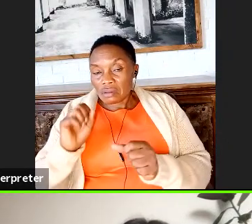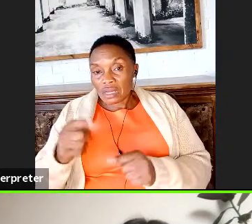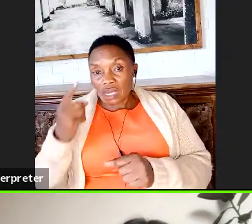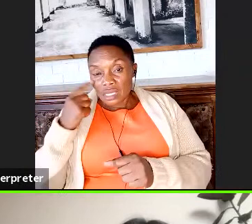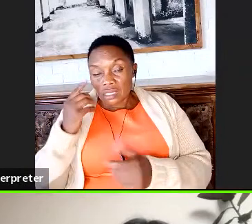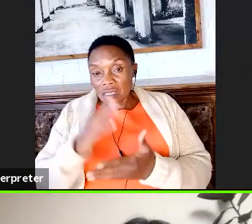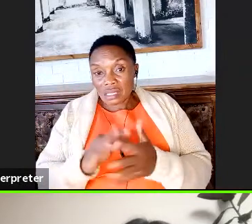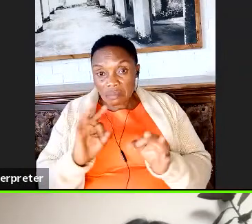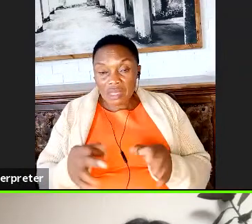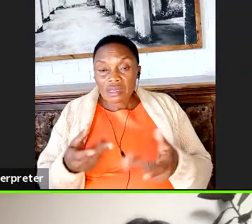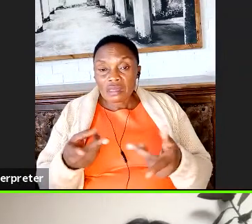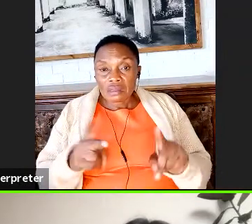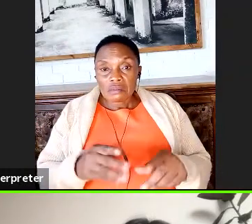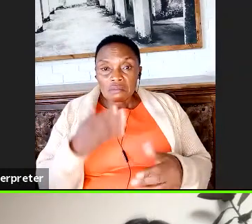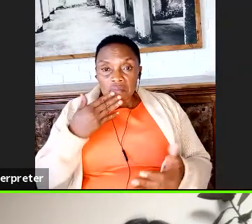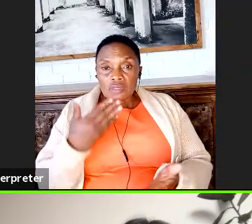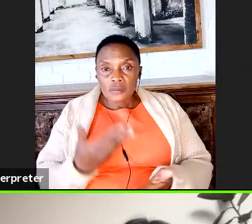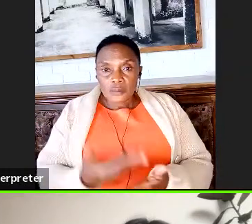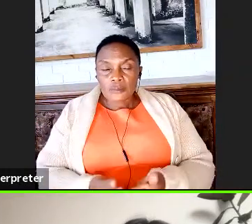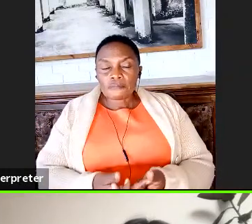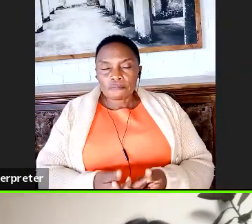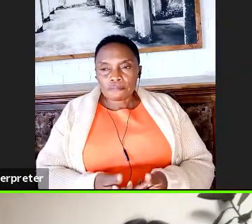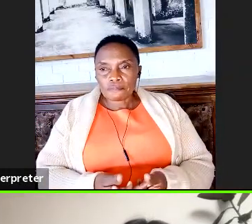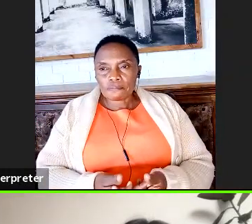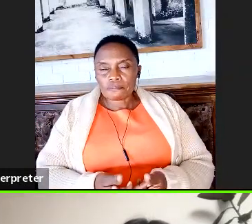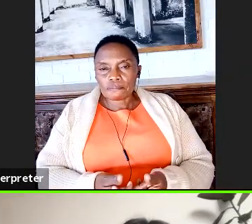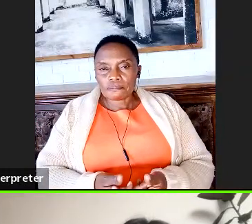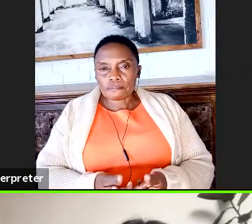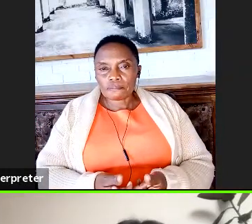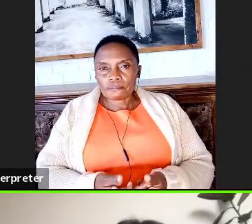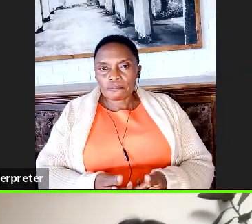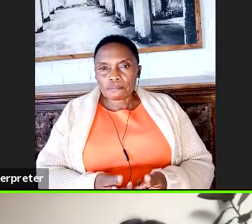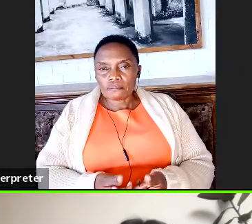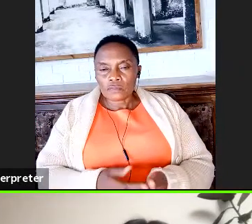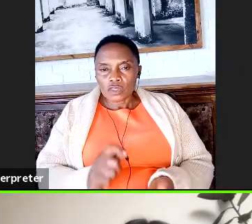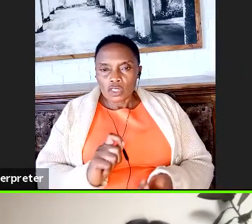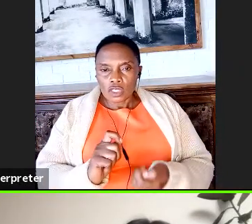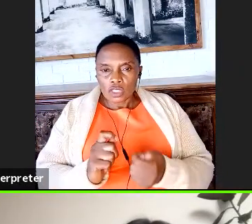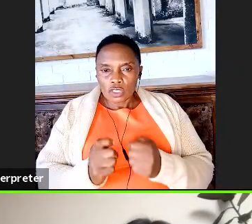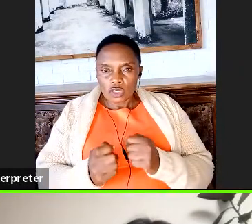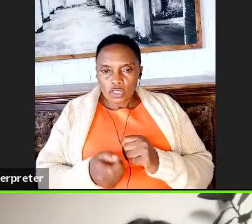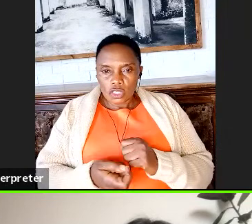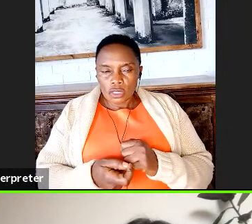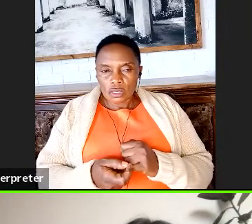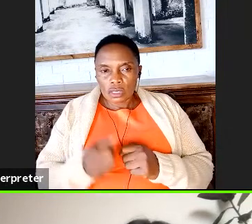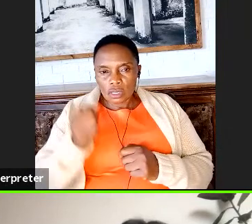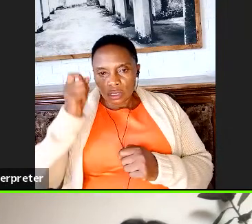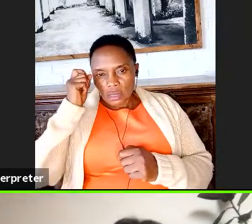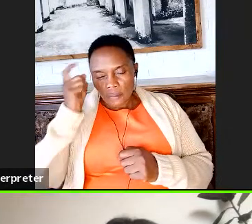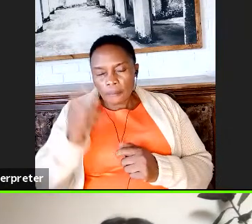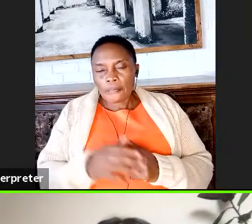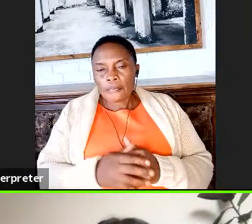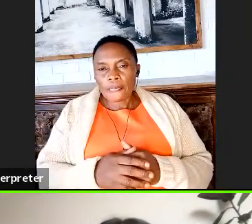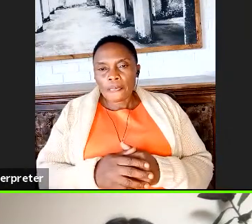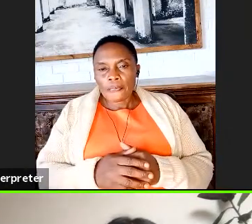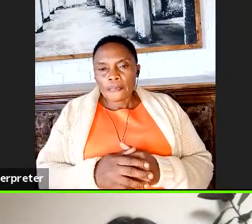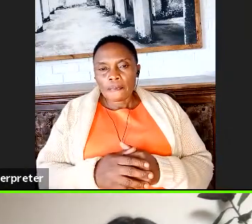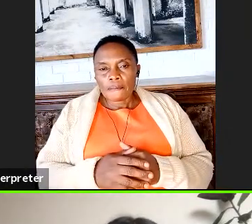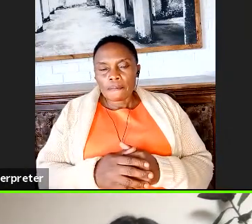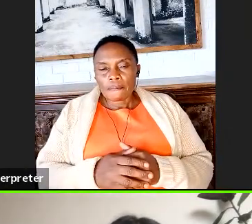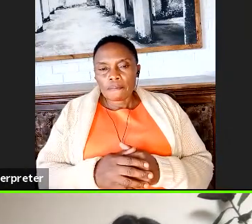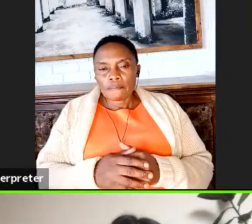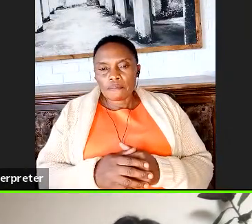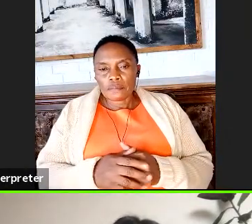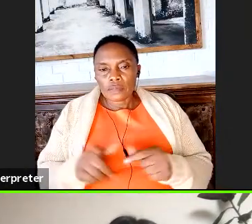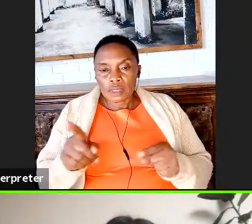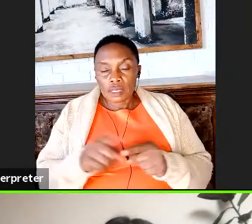important this is and how it's really has changed the internet and digital landscape in both of your countries, and as well as